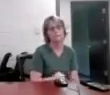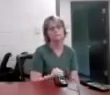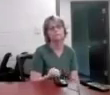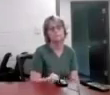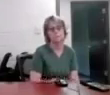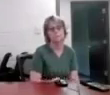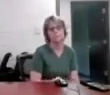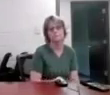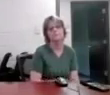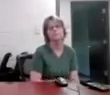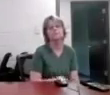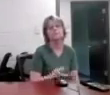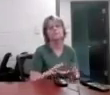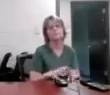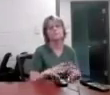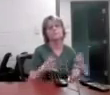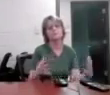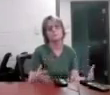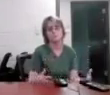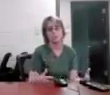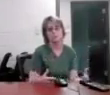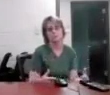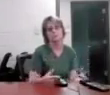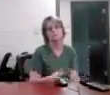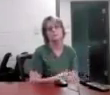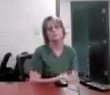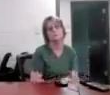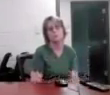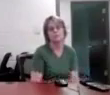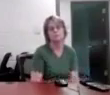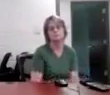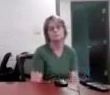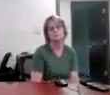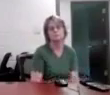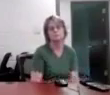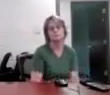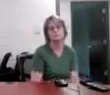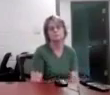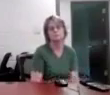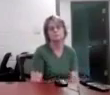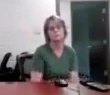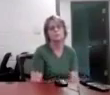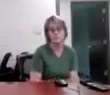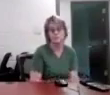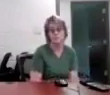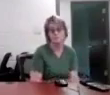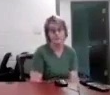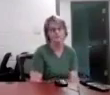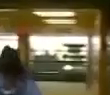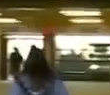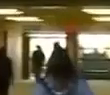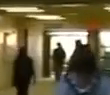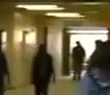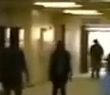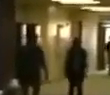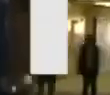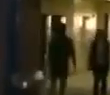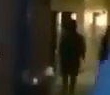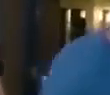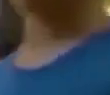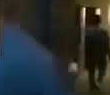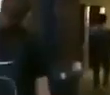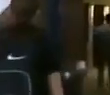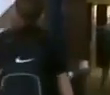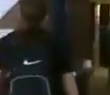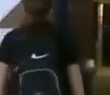doing the contact tracing to those families and be talking to them about their quarantine status. Waukee schools